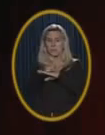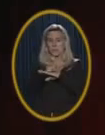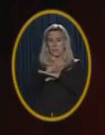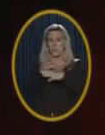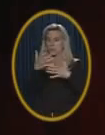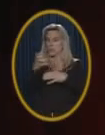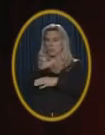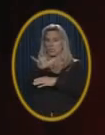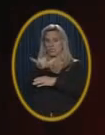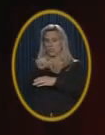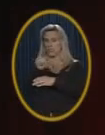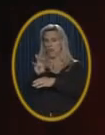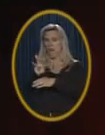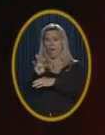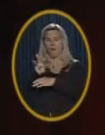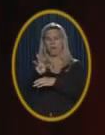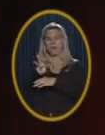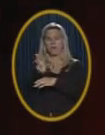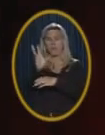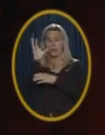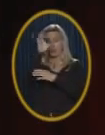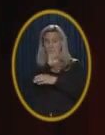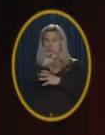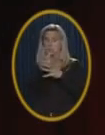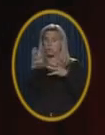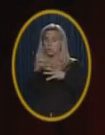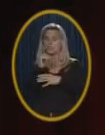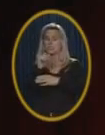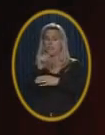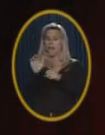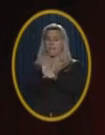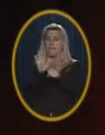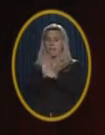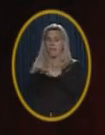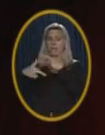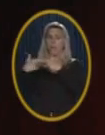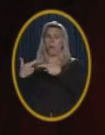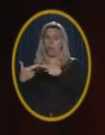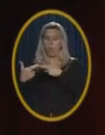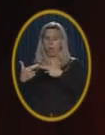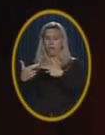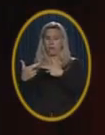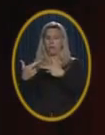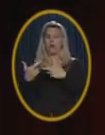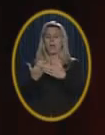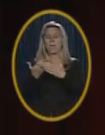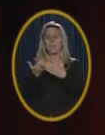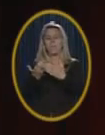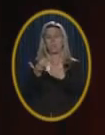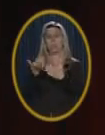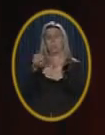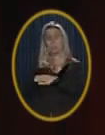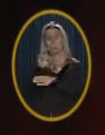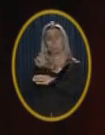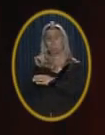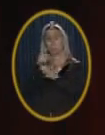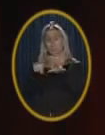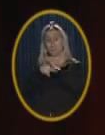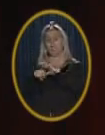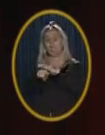much yaw. The thing predicted there was too much yaw and not enough roll, and that was predicted by the pre-wind test, and actually was just the